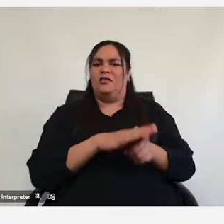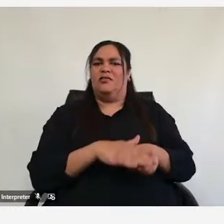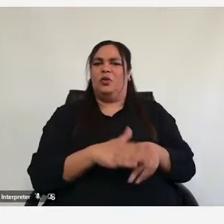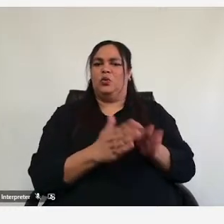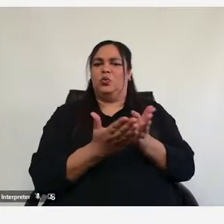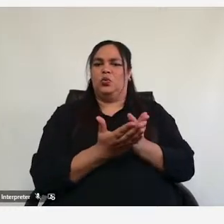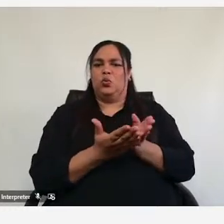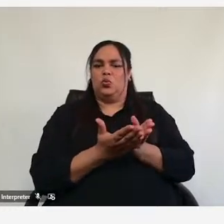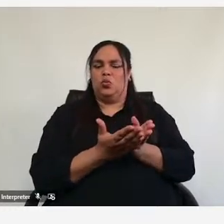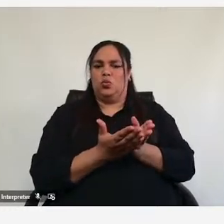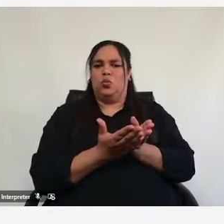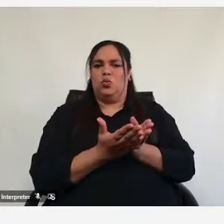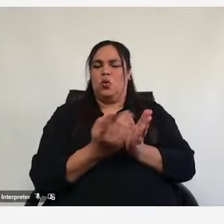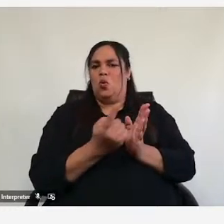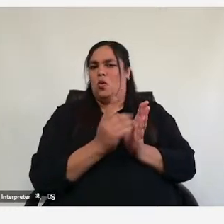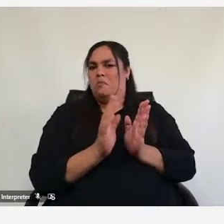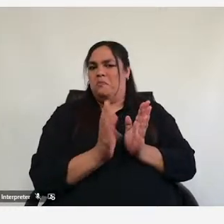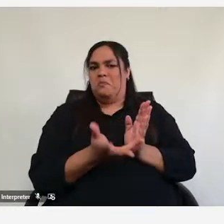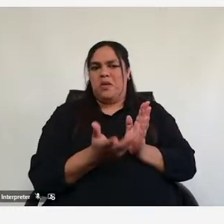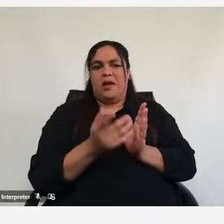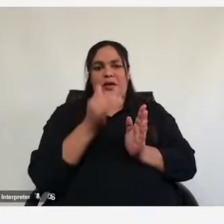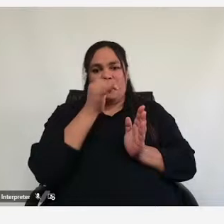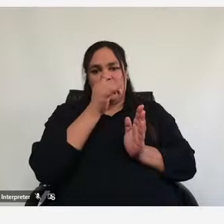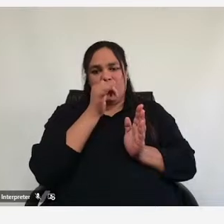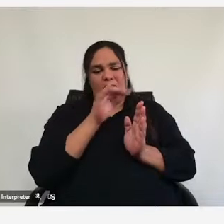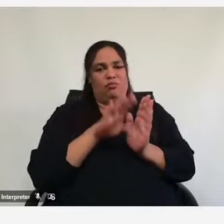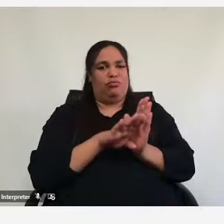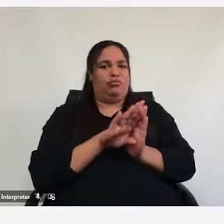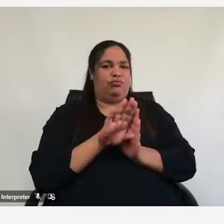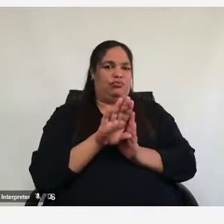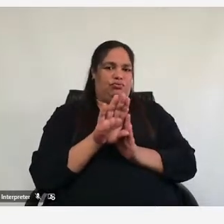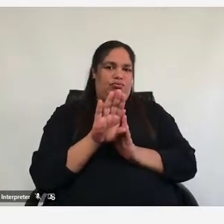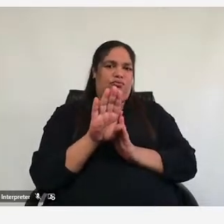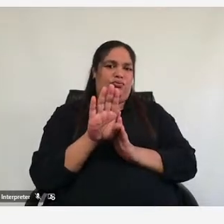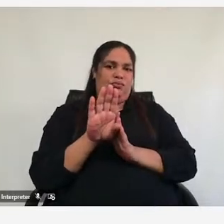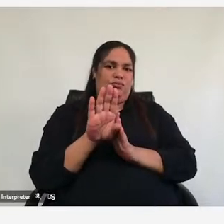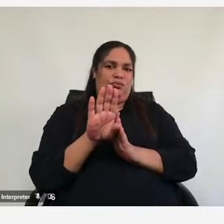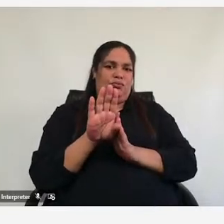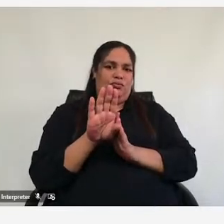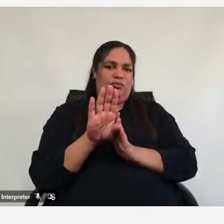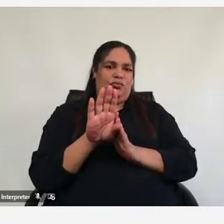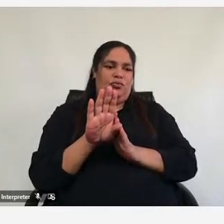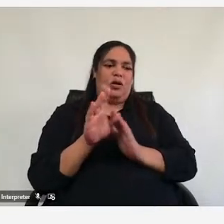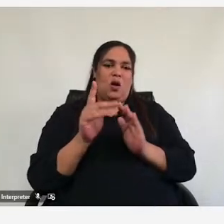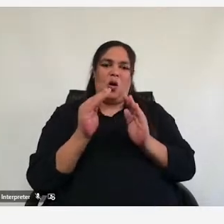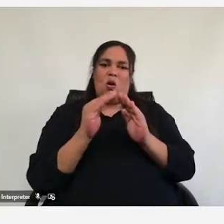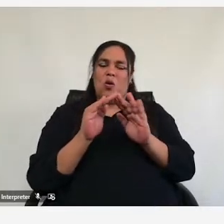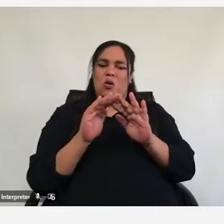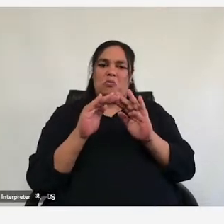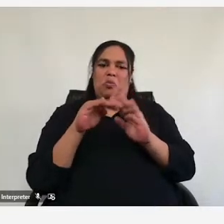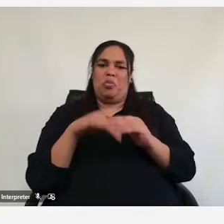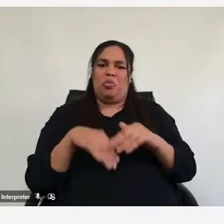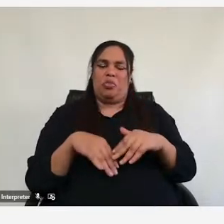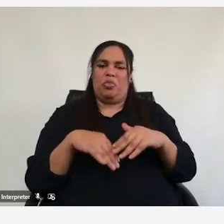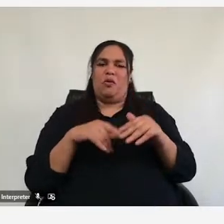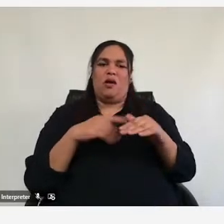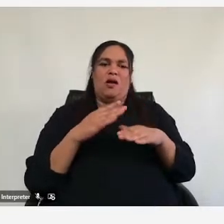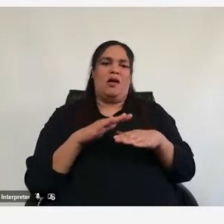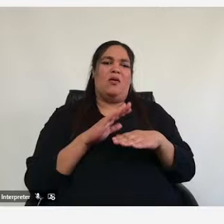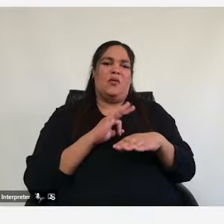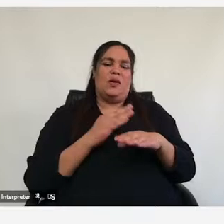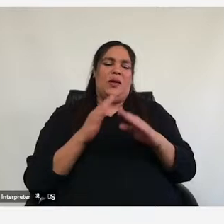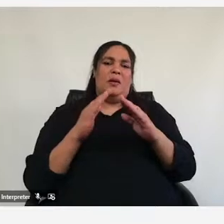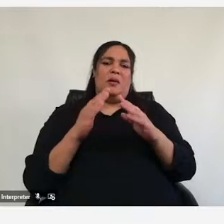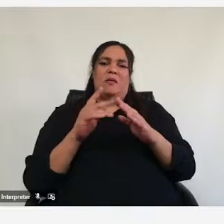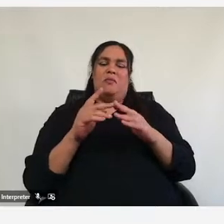schools only. Crime is increasing, so is homelessness due to poverty and unfair